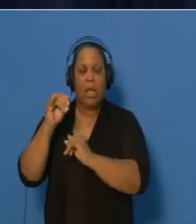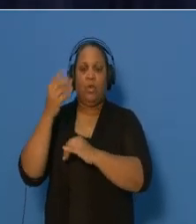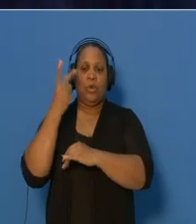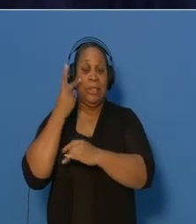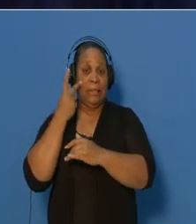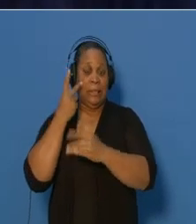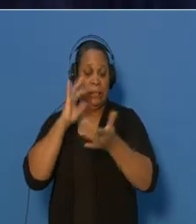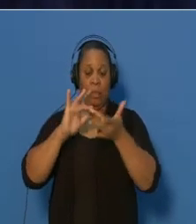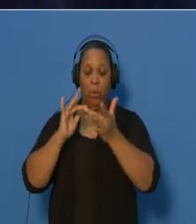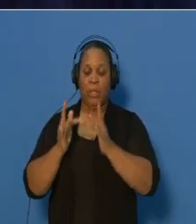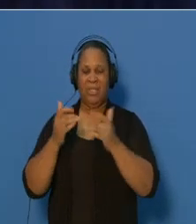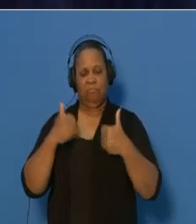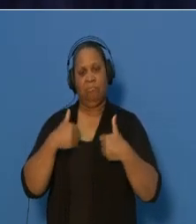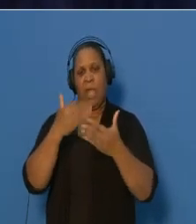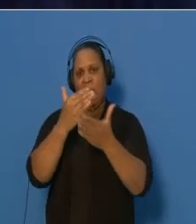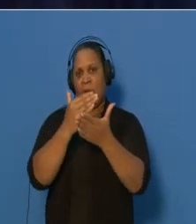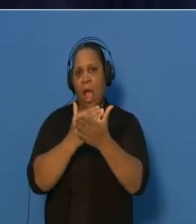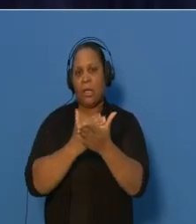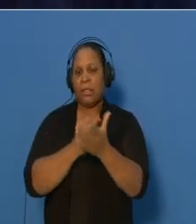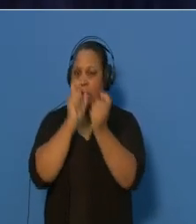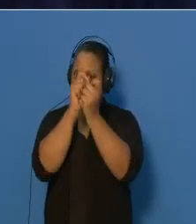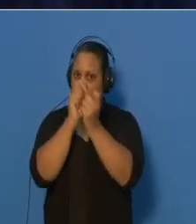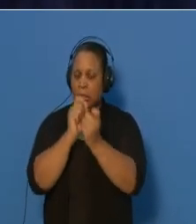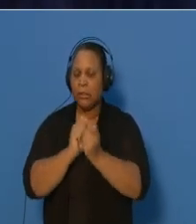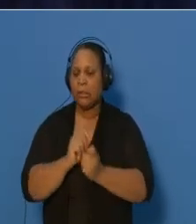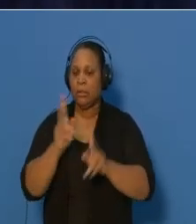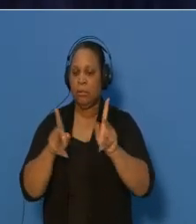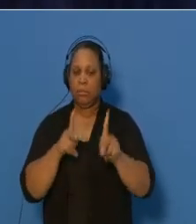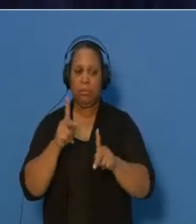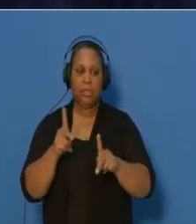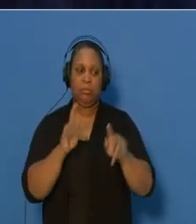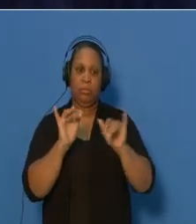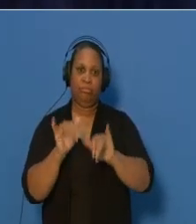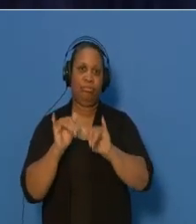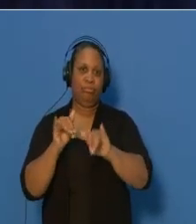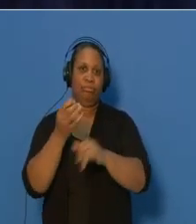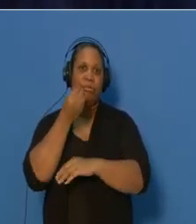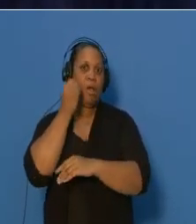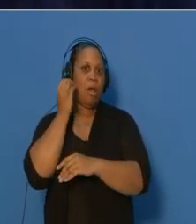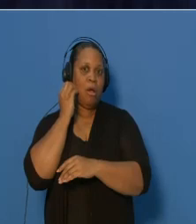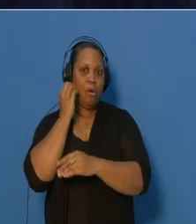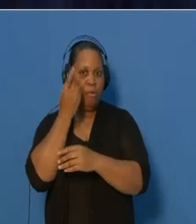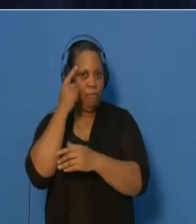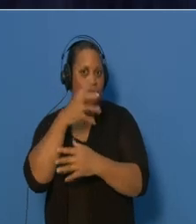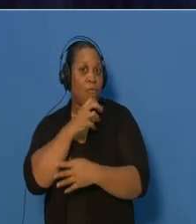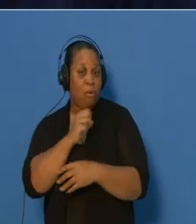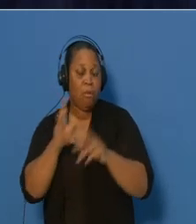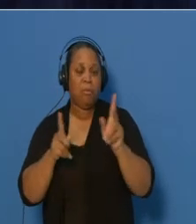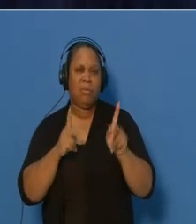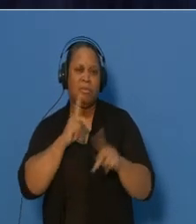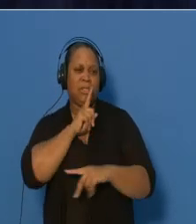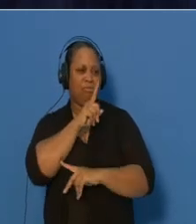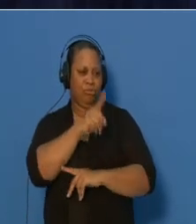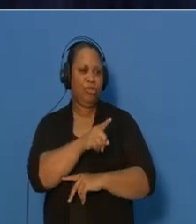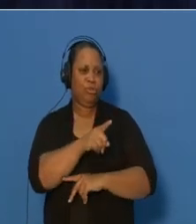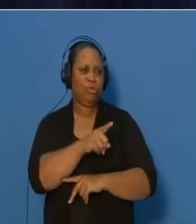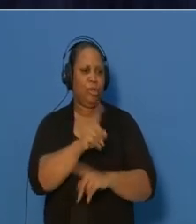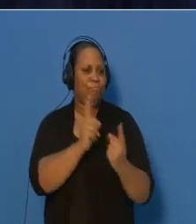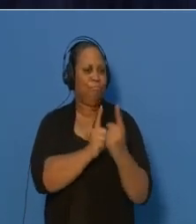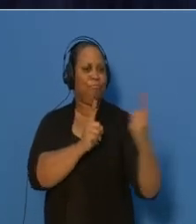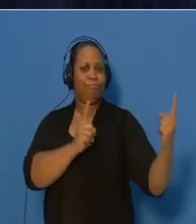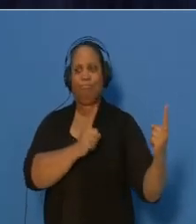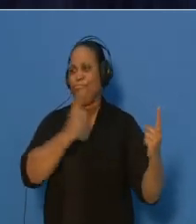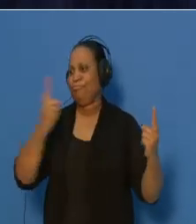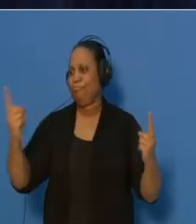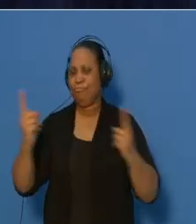have specific guidelines for persons that occupy rest homes so that they can ensure that they do social distancing,